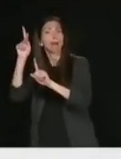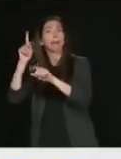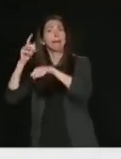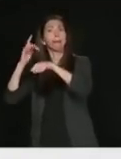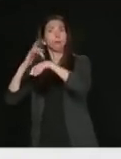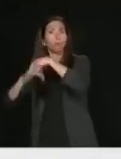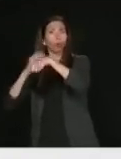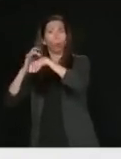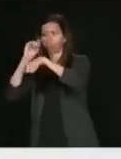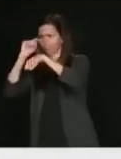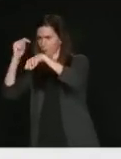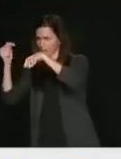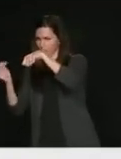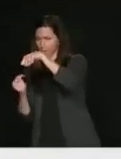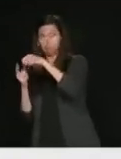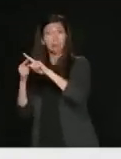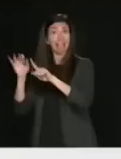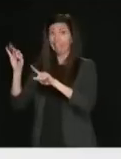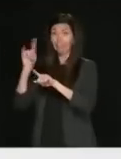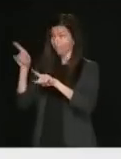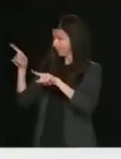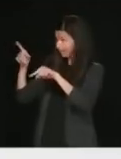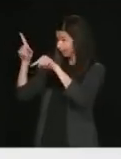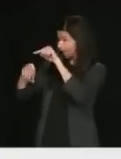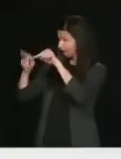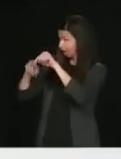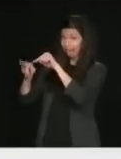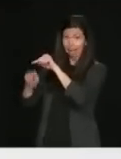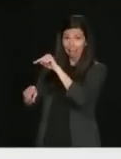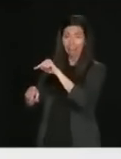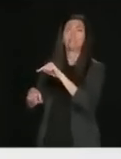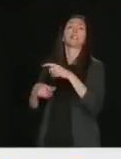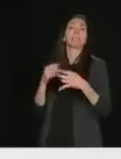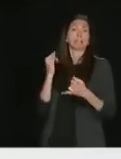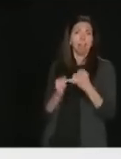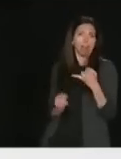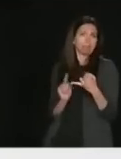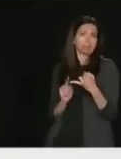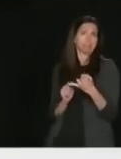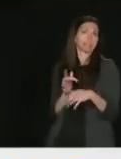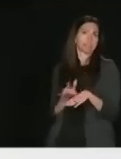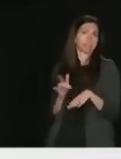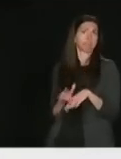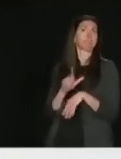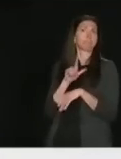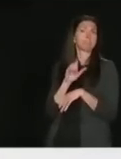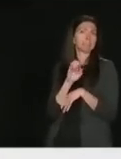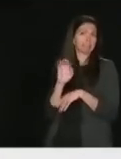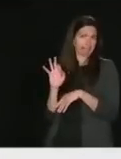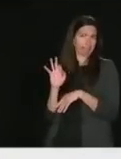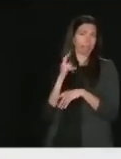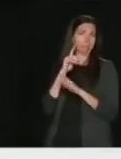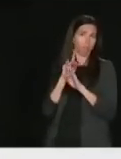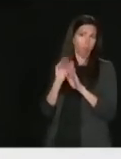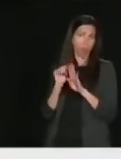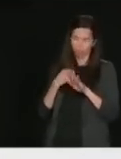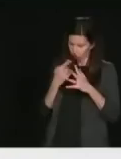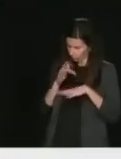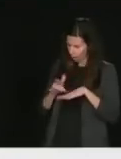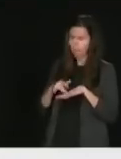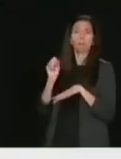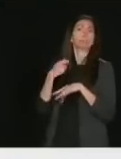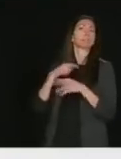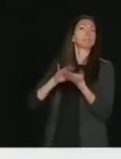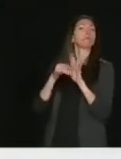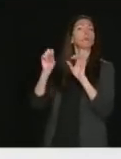But if they are unable to, the LEAF will be there to offer them support, to lend them money to get through